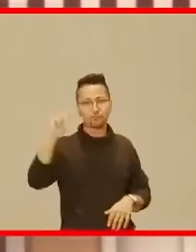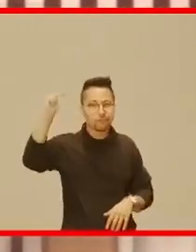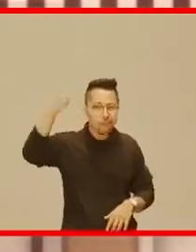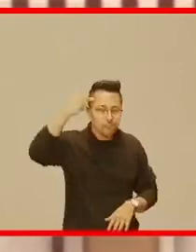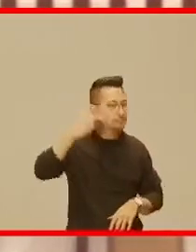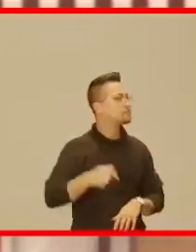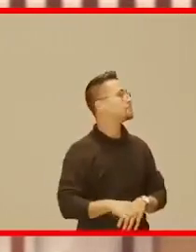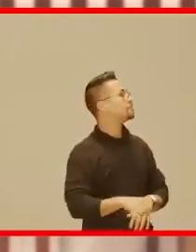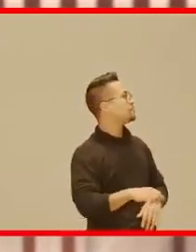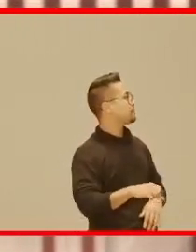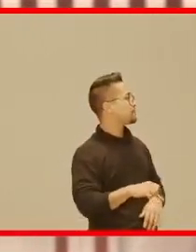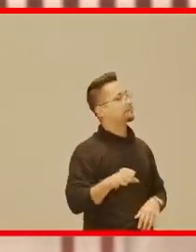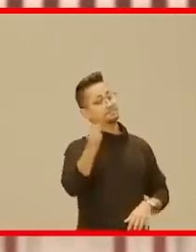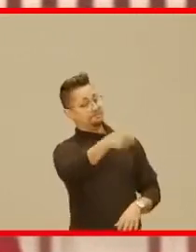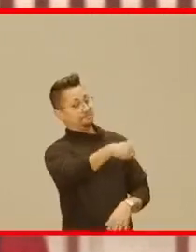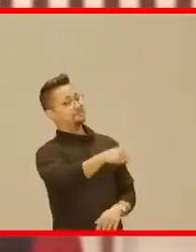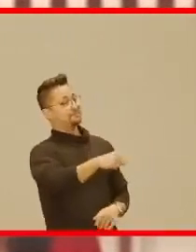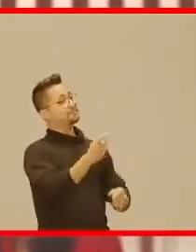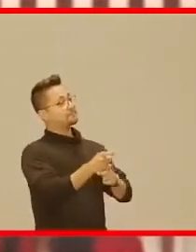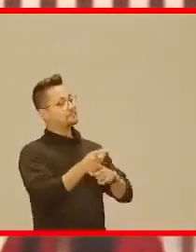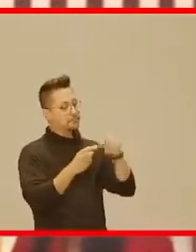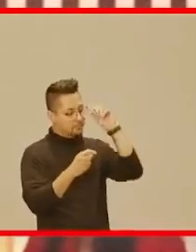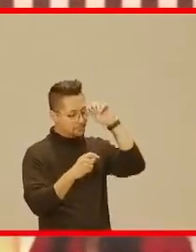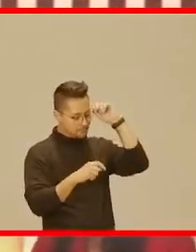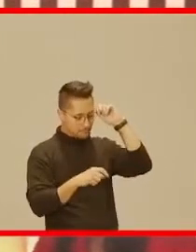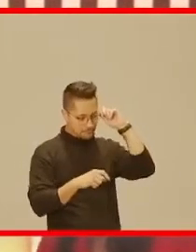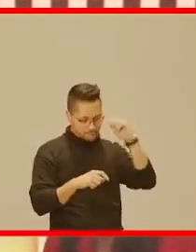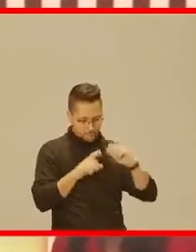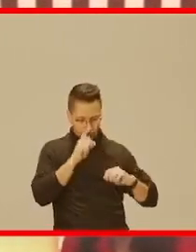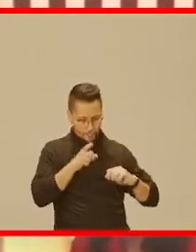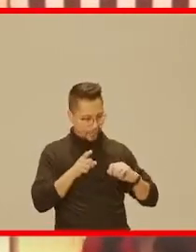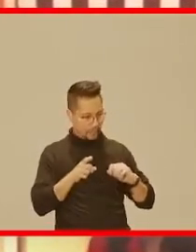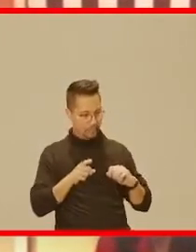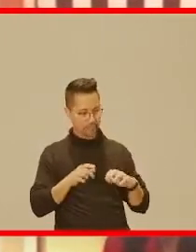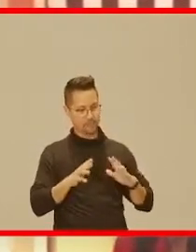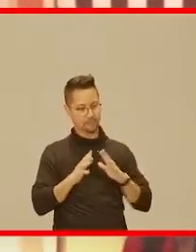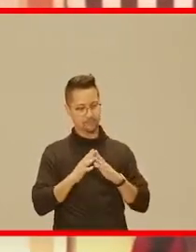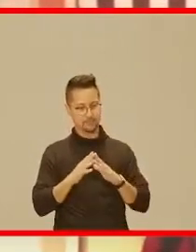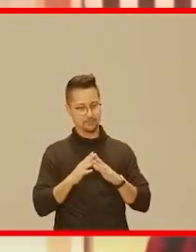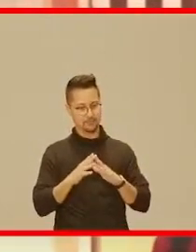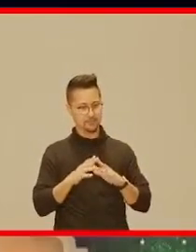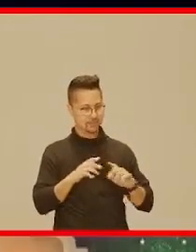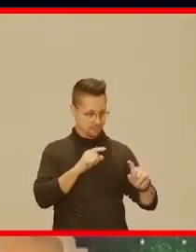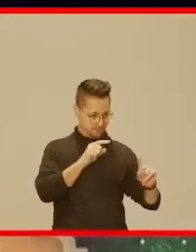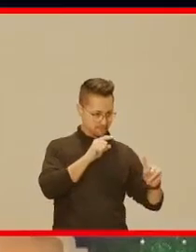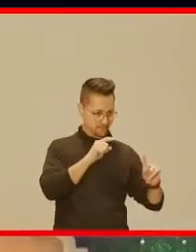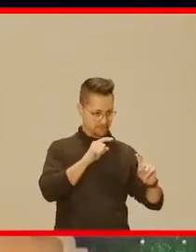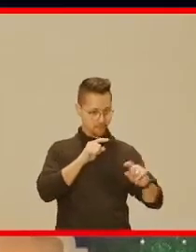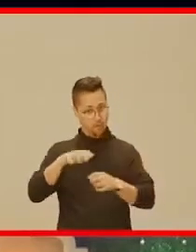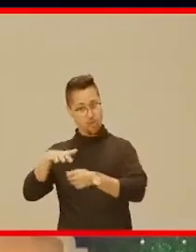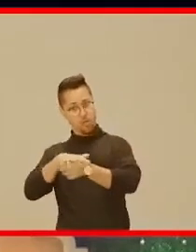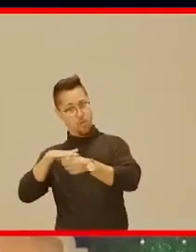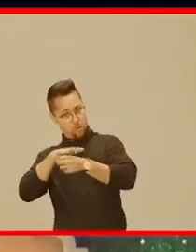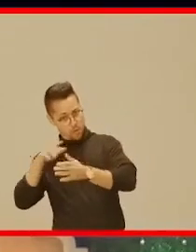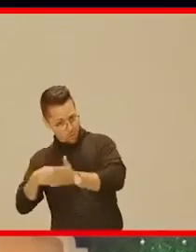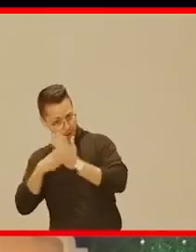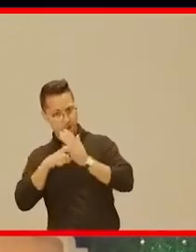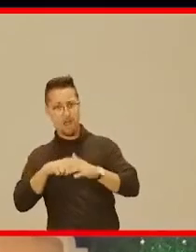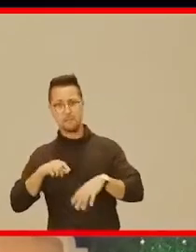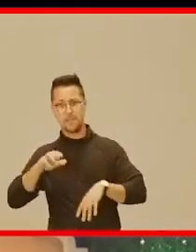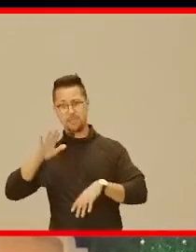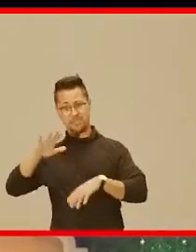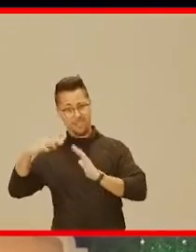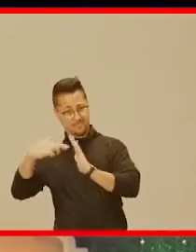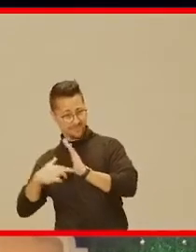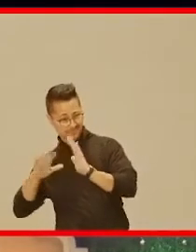that's what I was going to, and there's a big difference between sort of local requirements and ordinances and things like